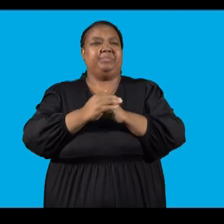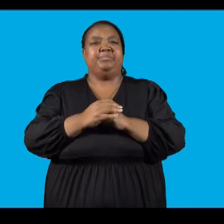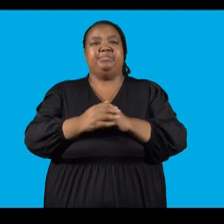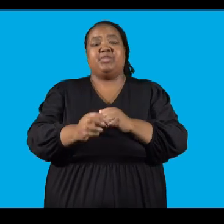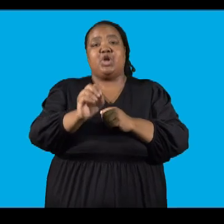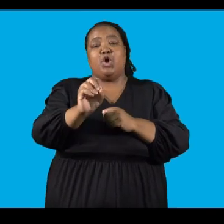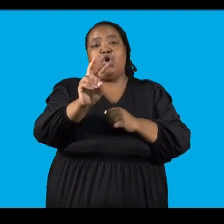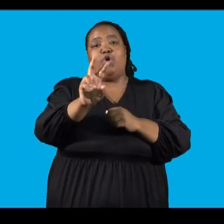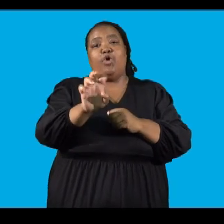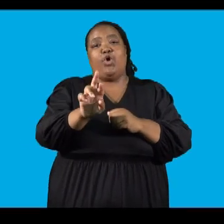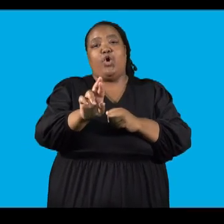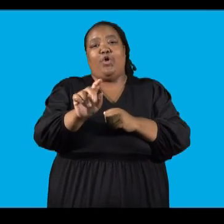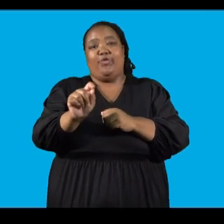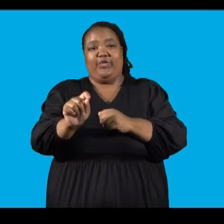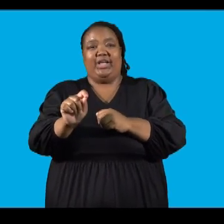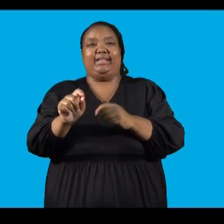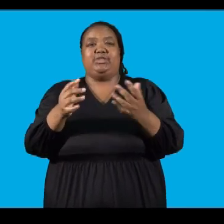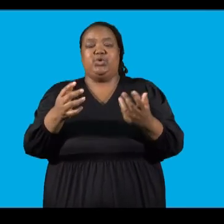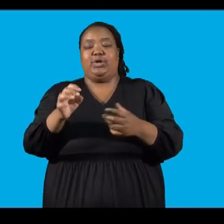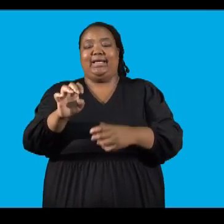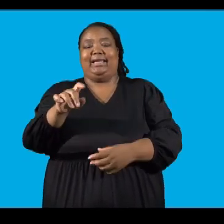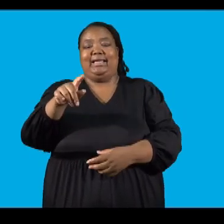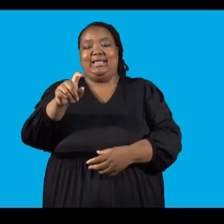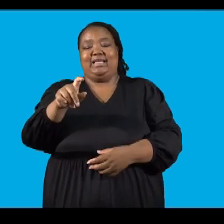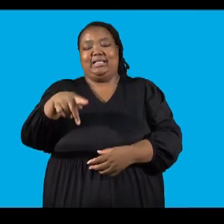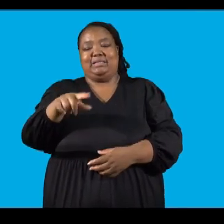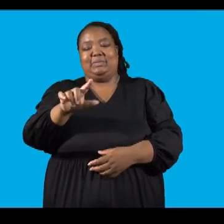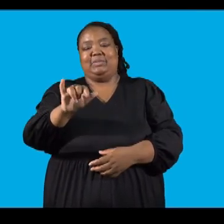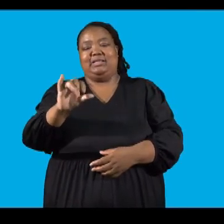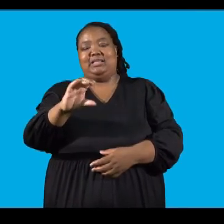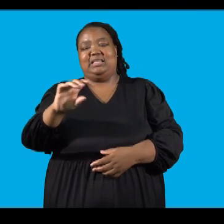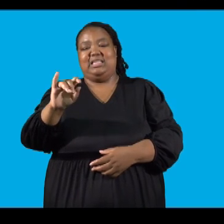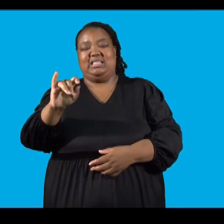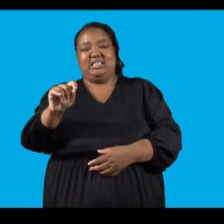term overt or explicit collusion.